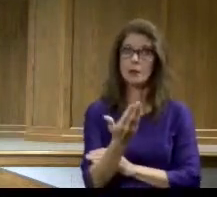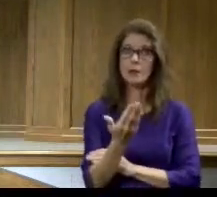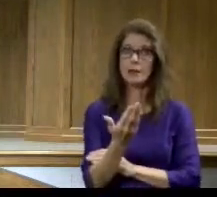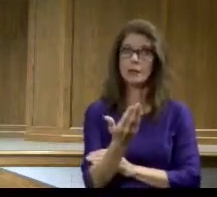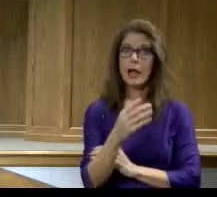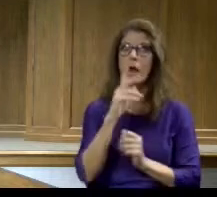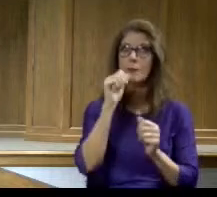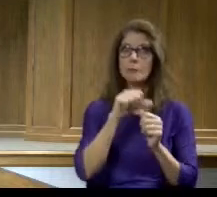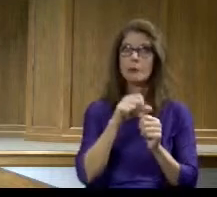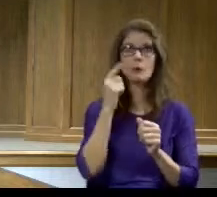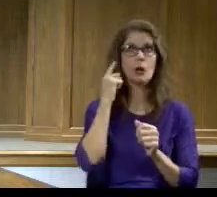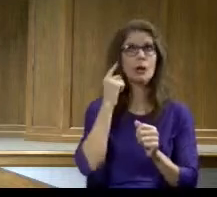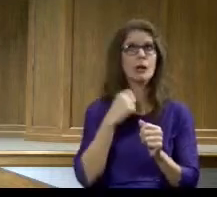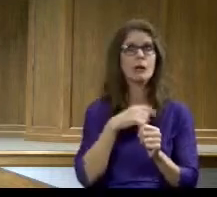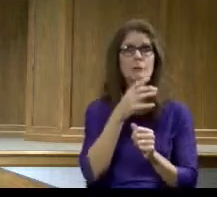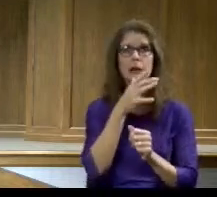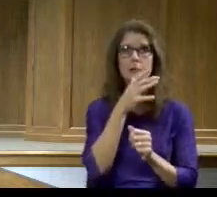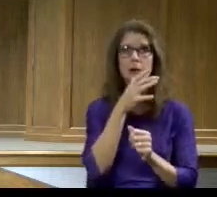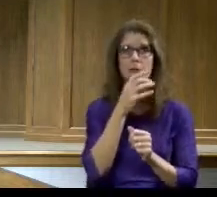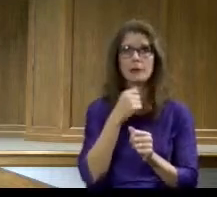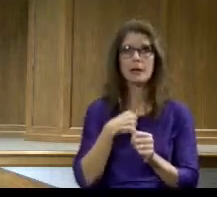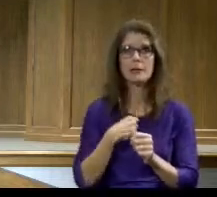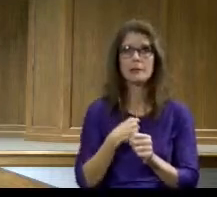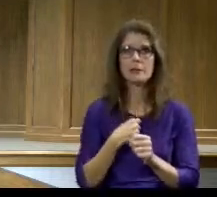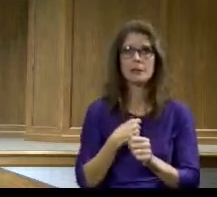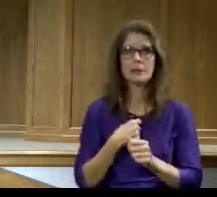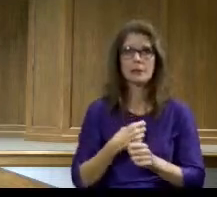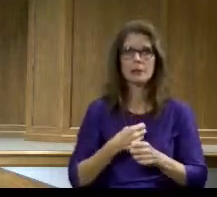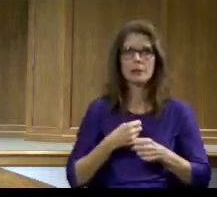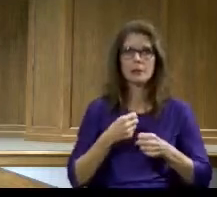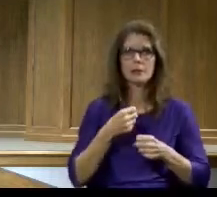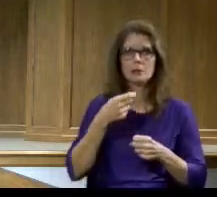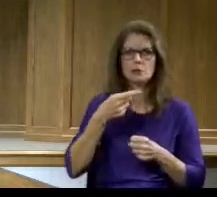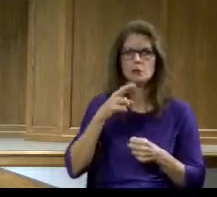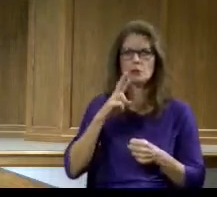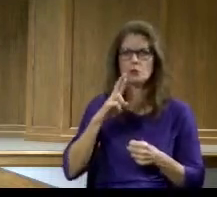like this. Those boys.